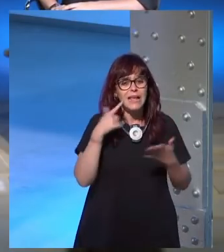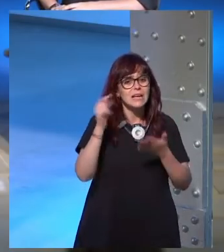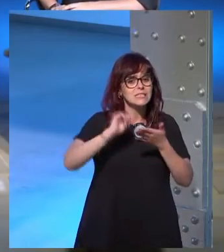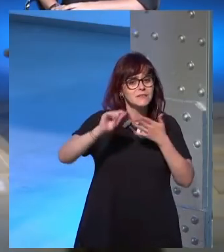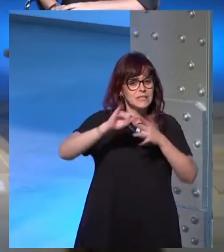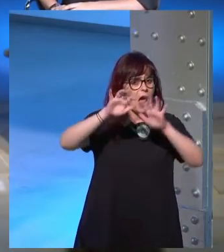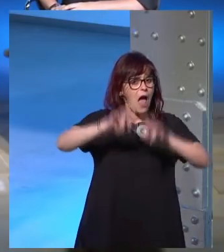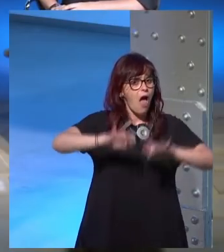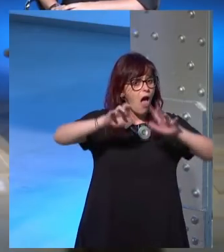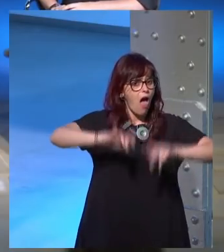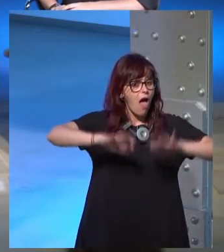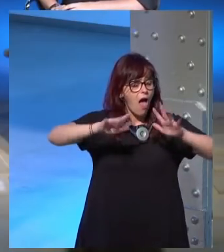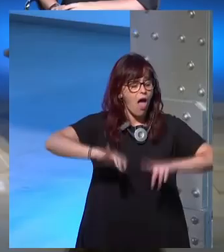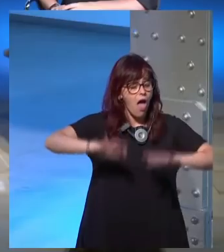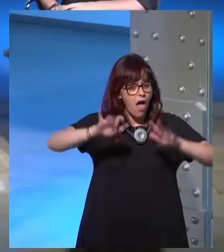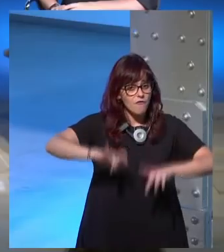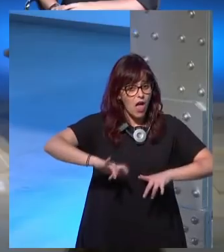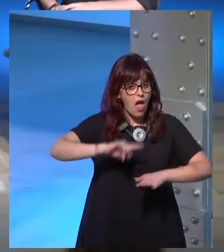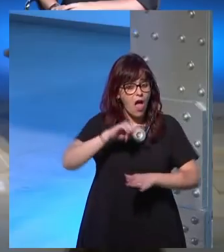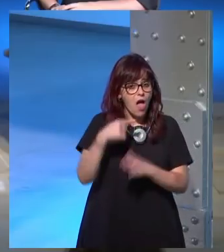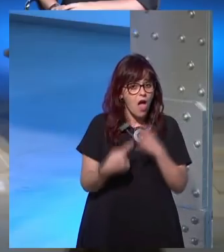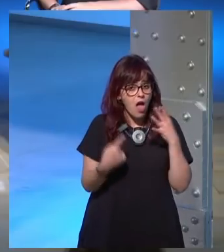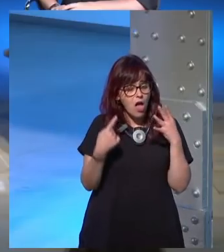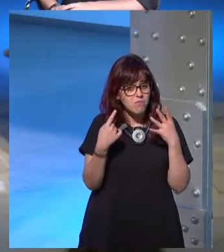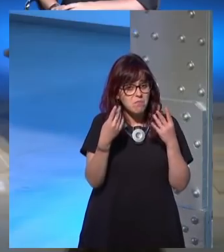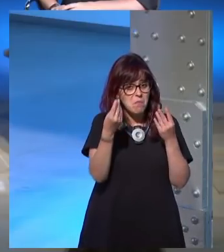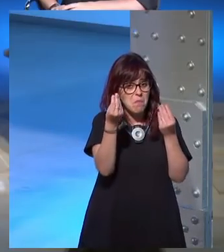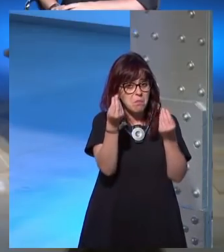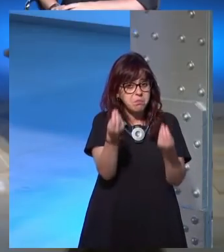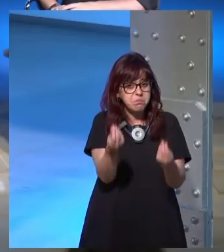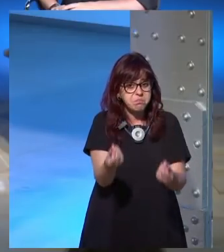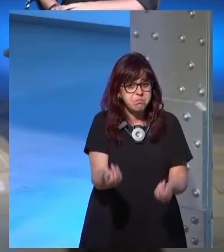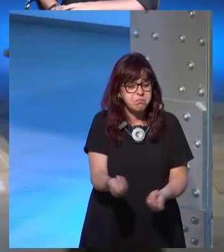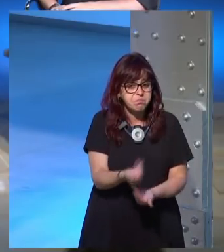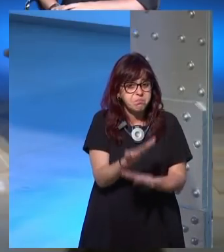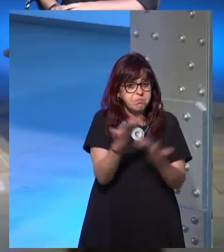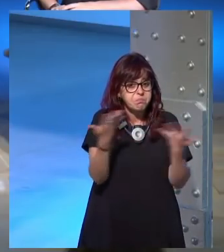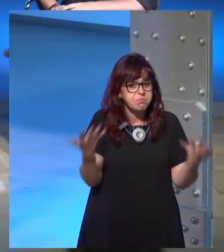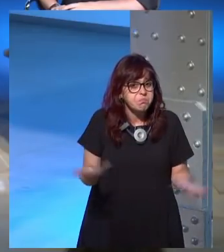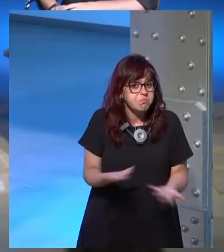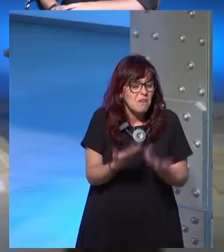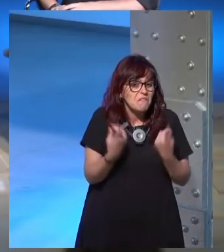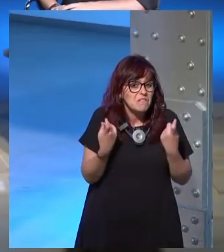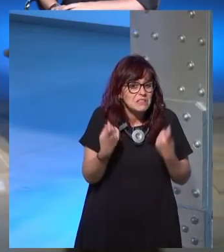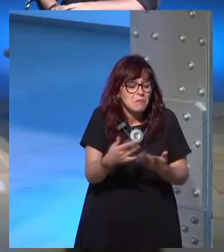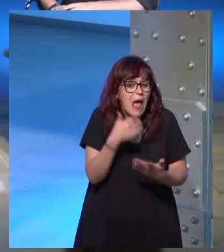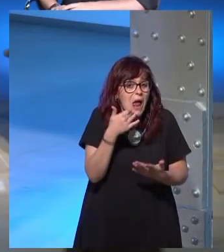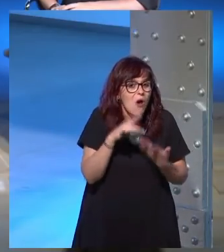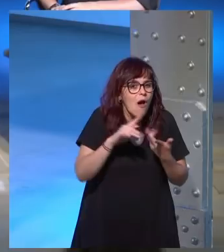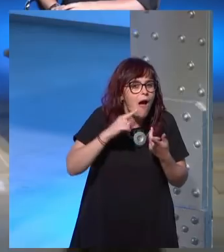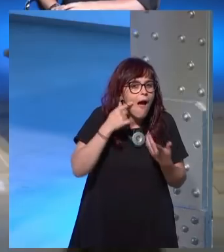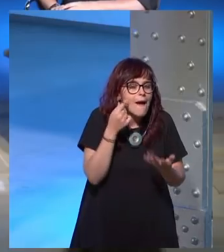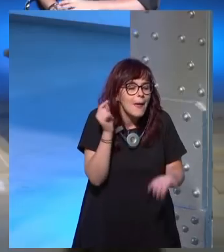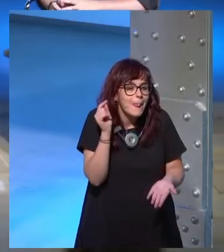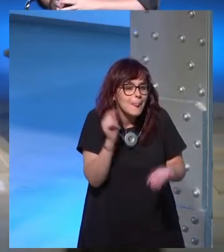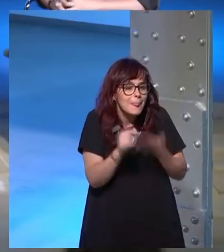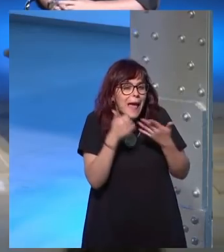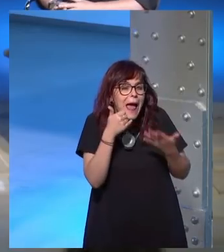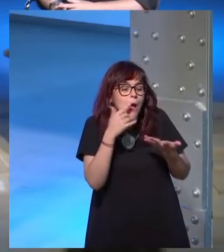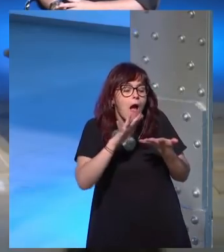well, I got to the end and everything's still the same, and now I'm exhausted. So I would definitely be kinder to yourself